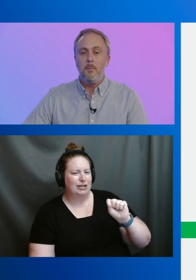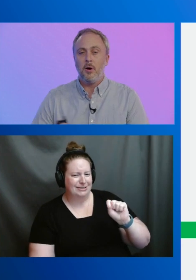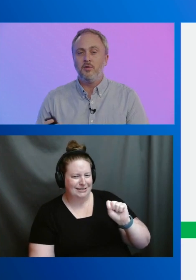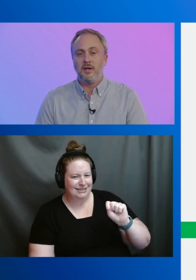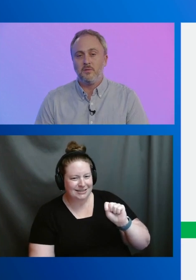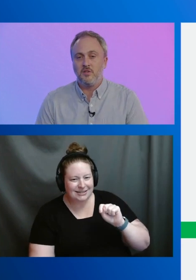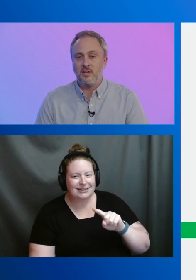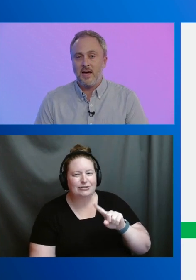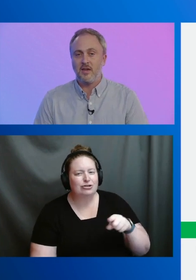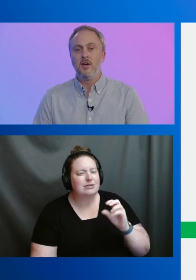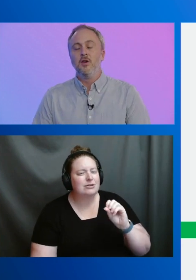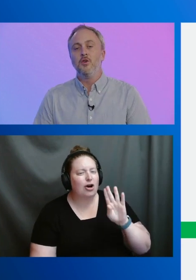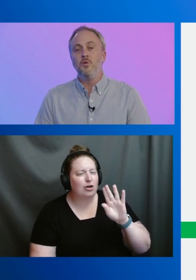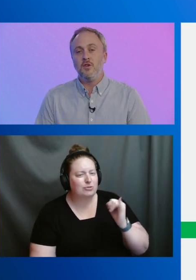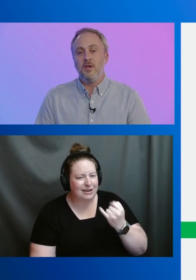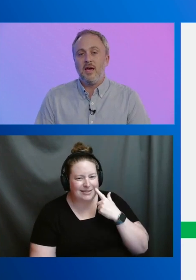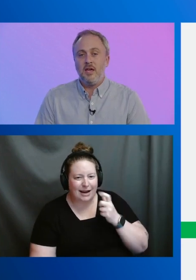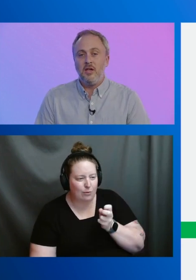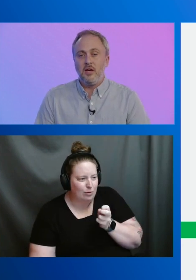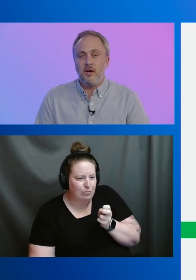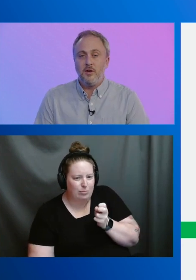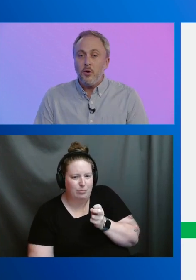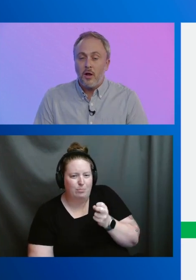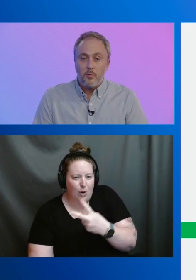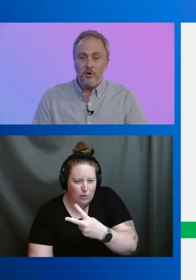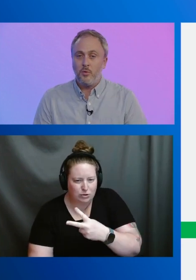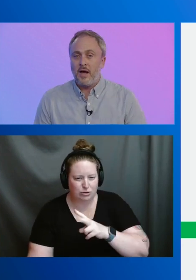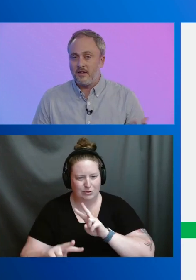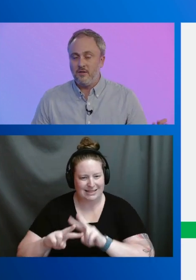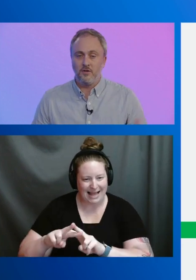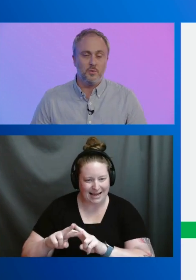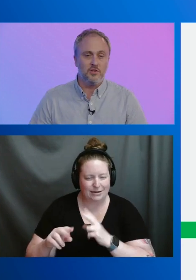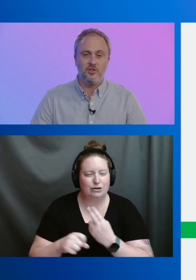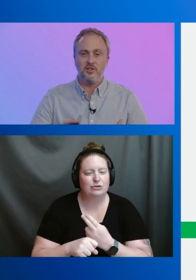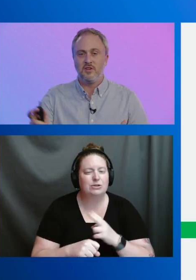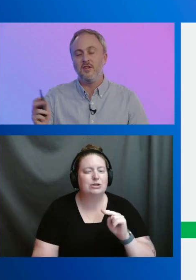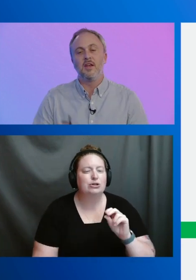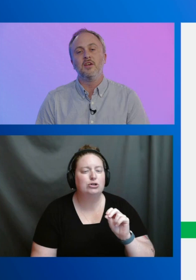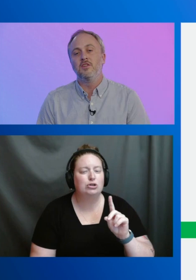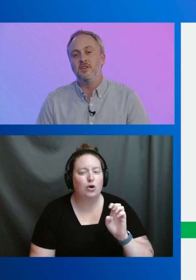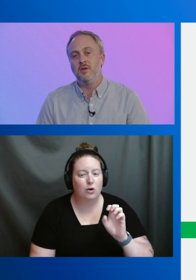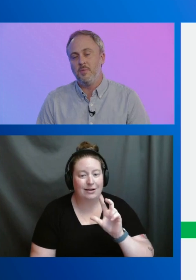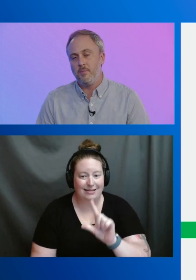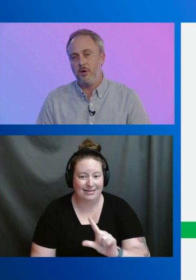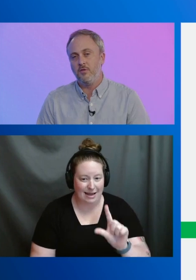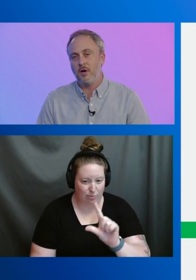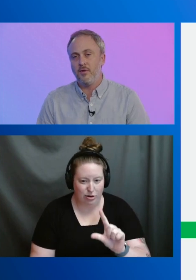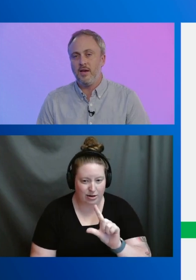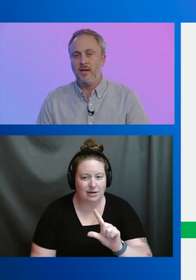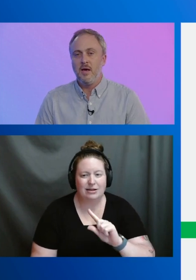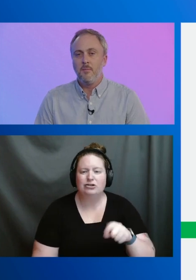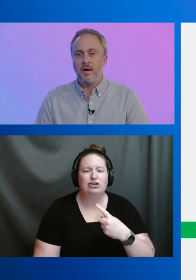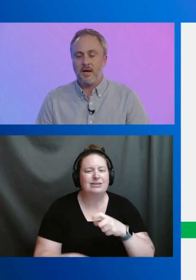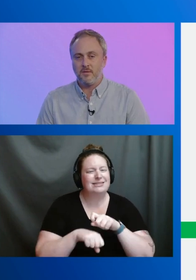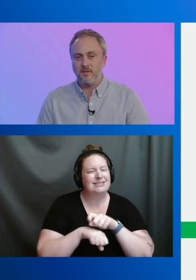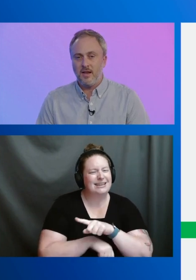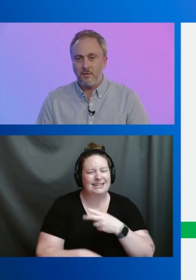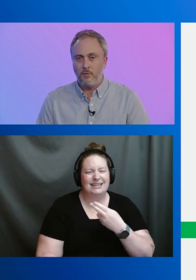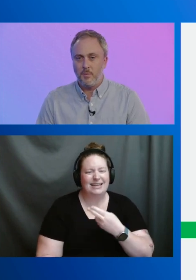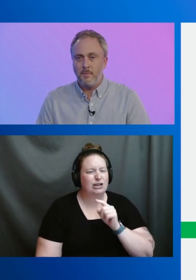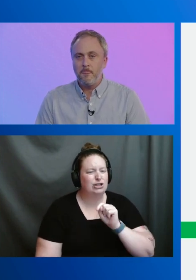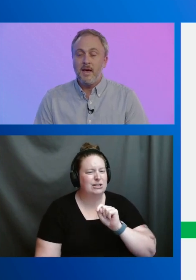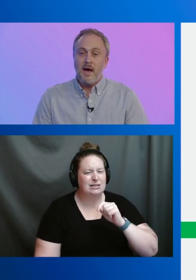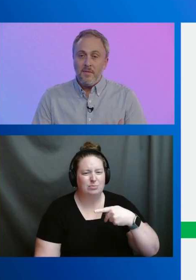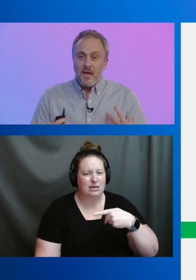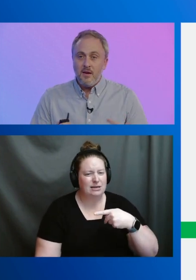then post out to Slack using a node library called Axios, which is just sending an HTTP post directly back out to Slack